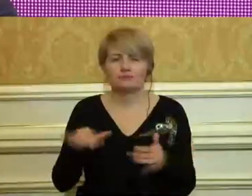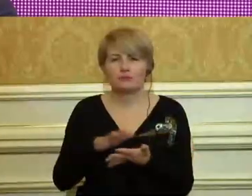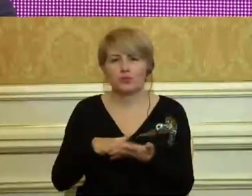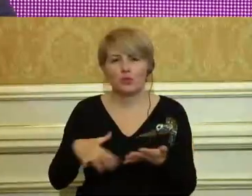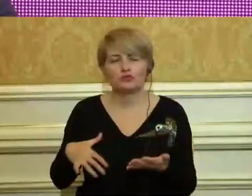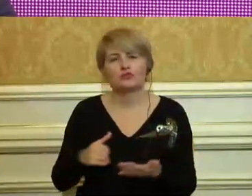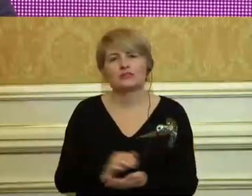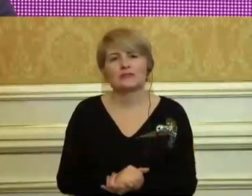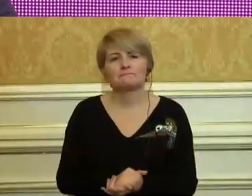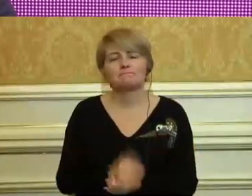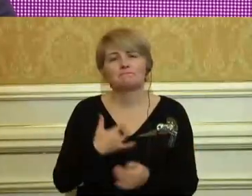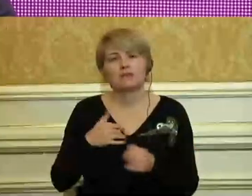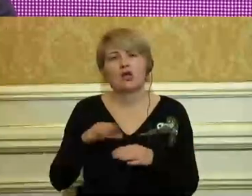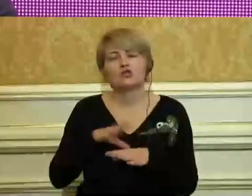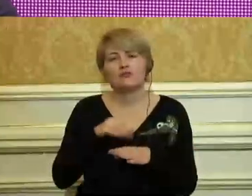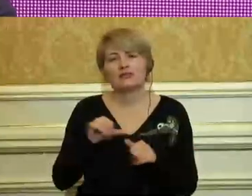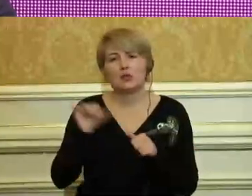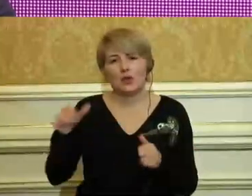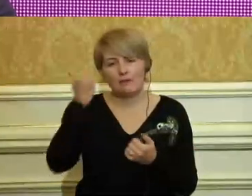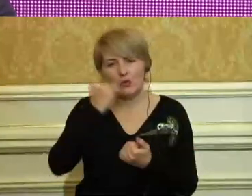with it. We're just working with the